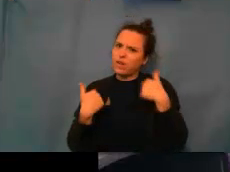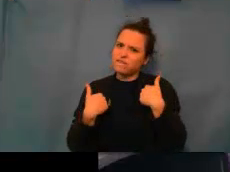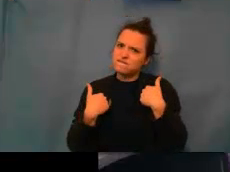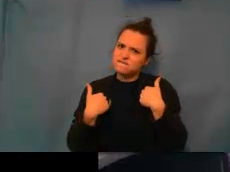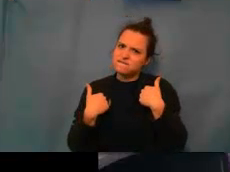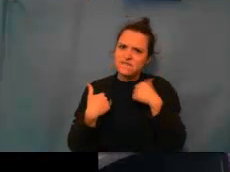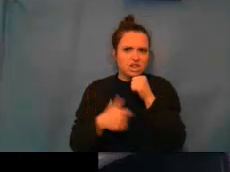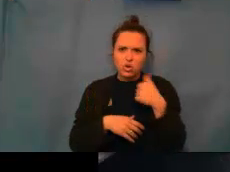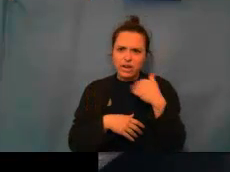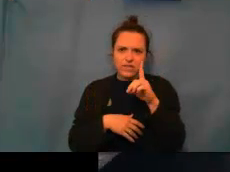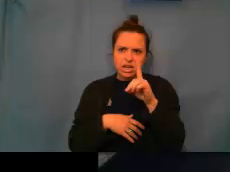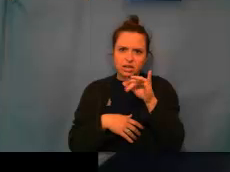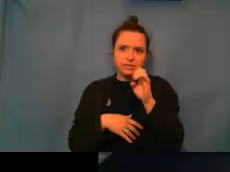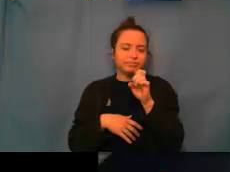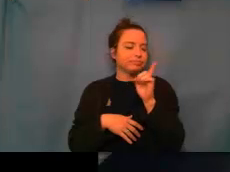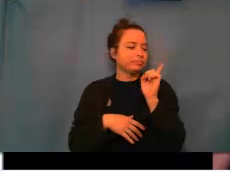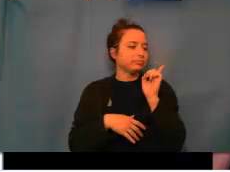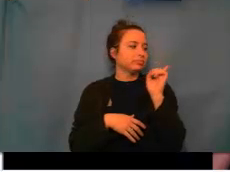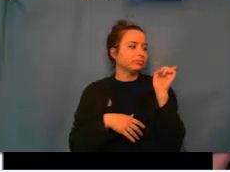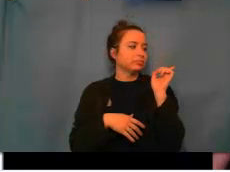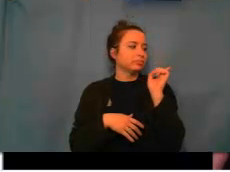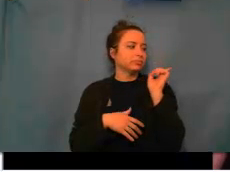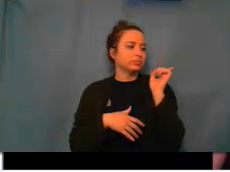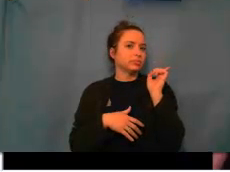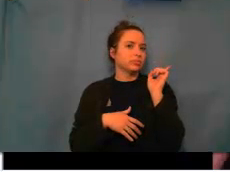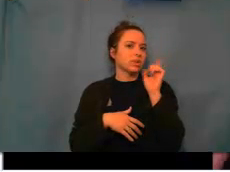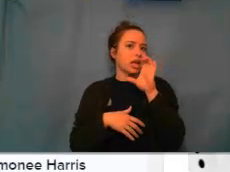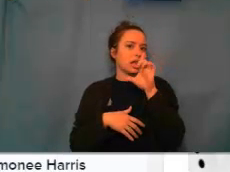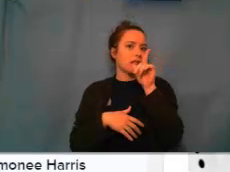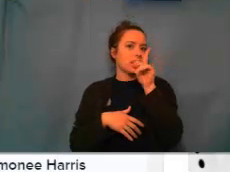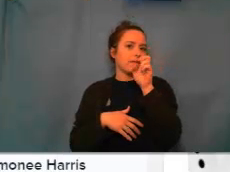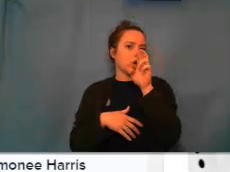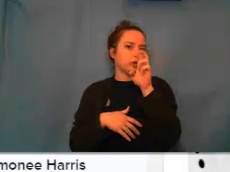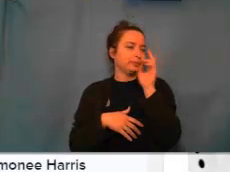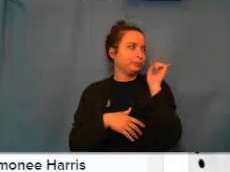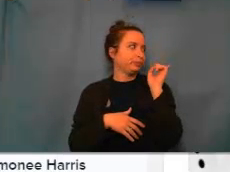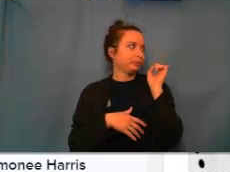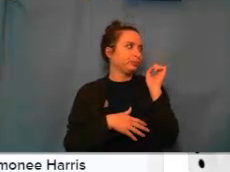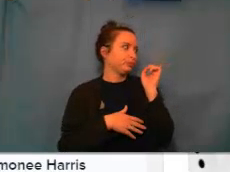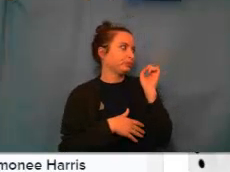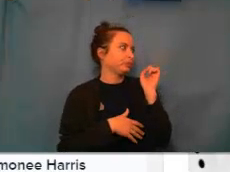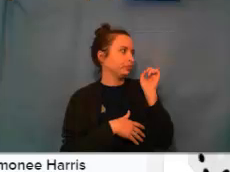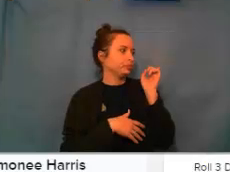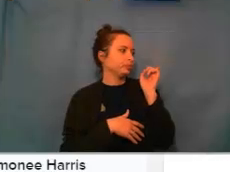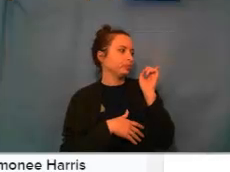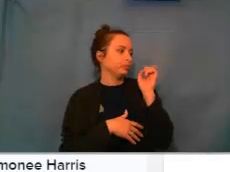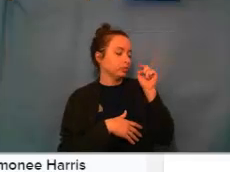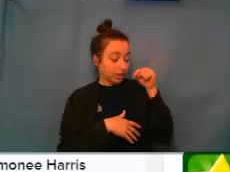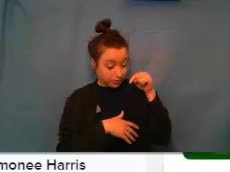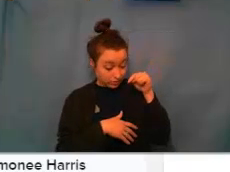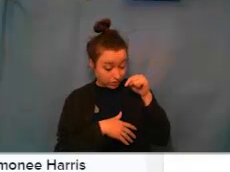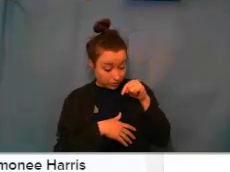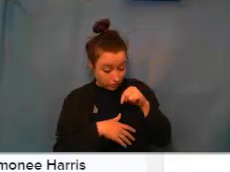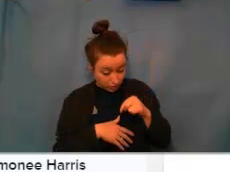house. So, you're going to get on your Clever page. And when you get on your Clever, you're going to get down to